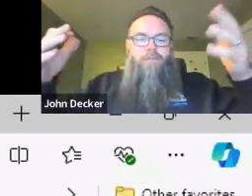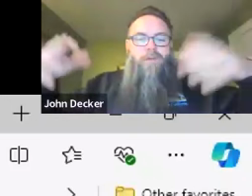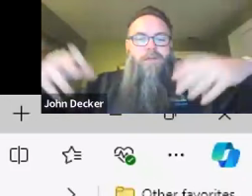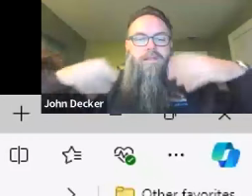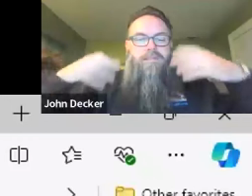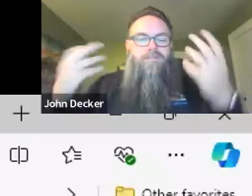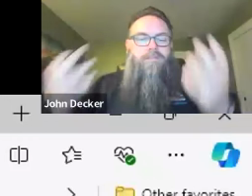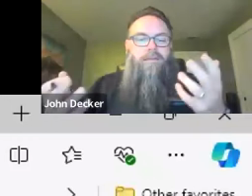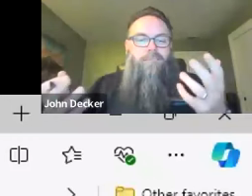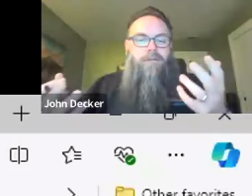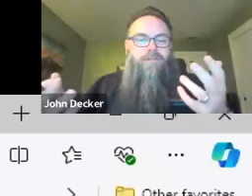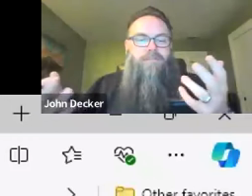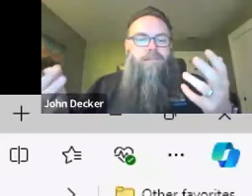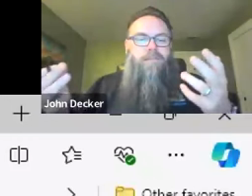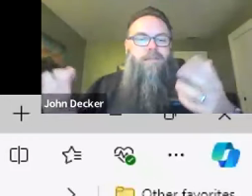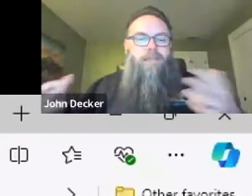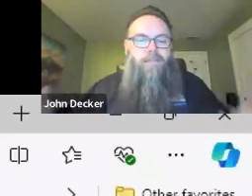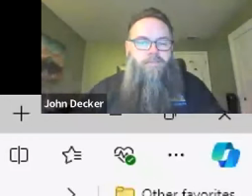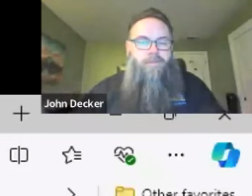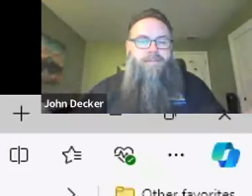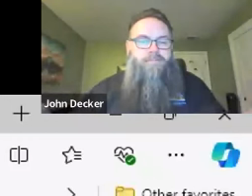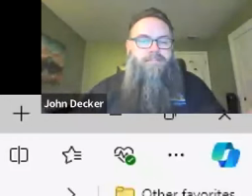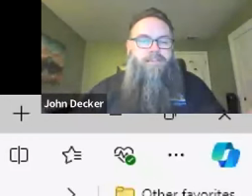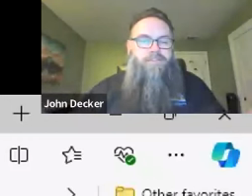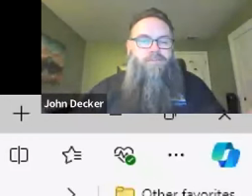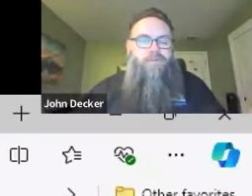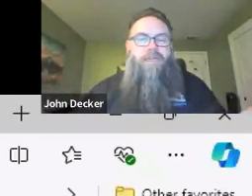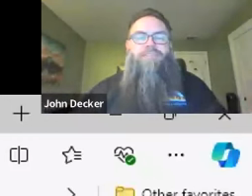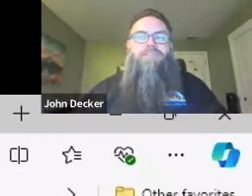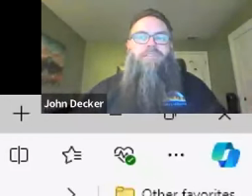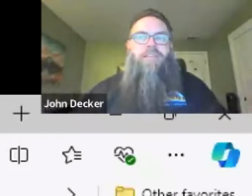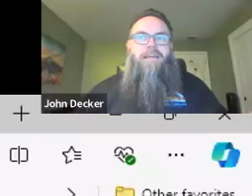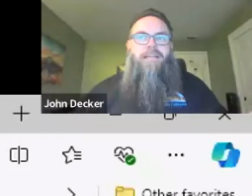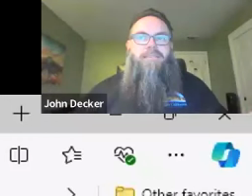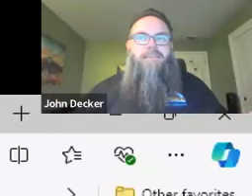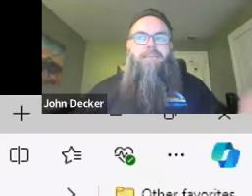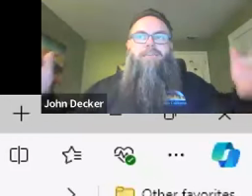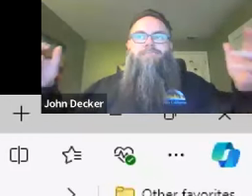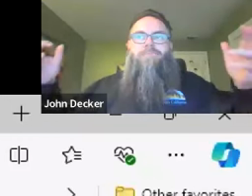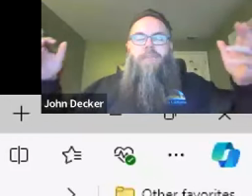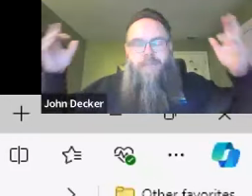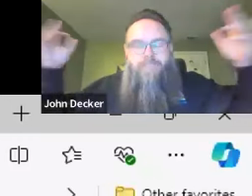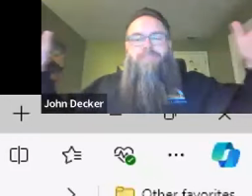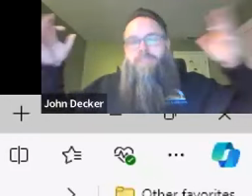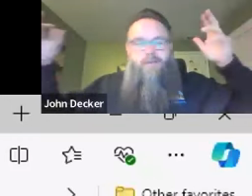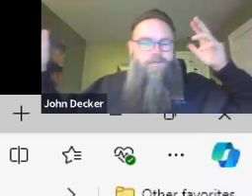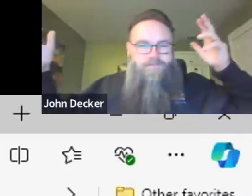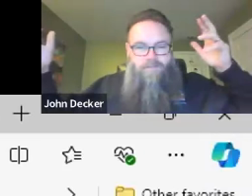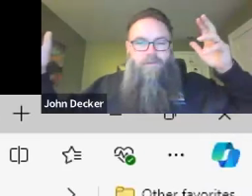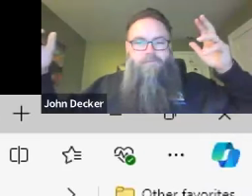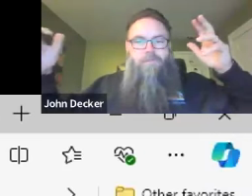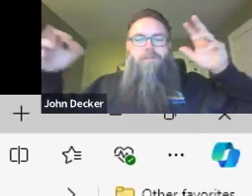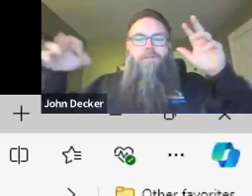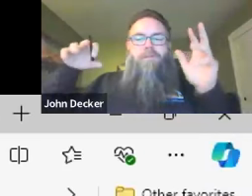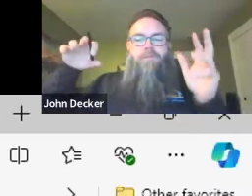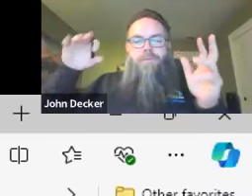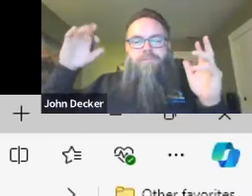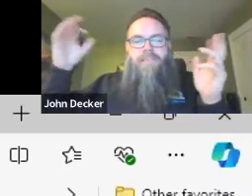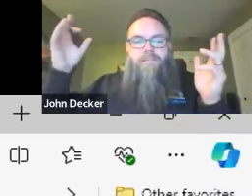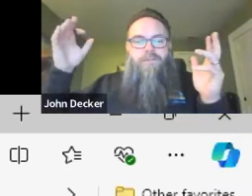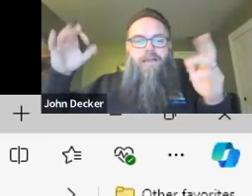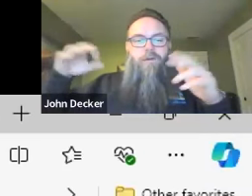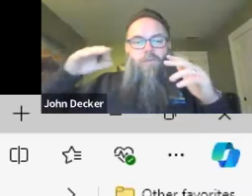or not. And we're going to need to do that comparison and get it back. So let's say you're an agency that has a agency health and safety waiver.